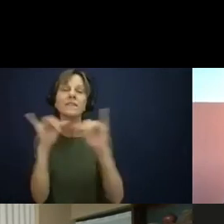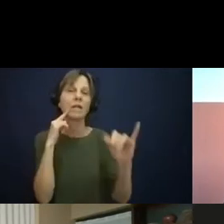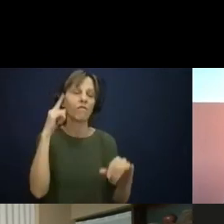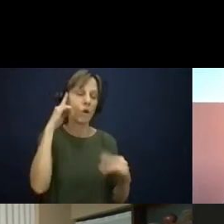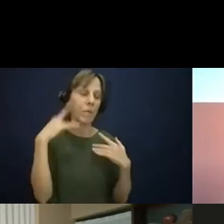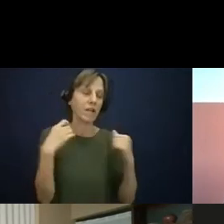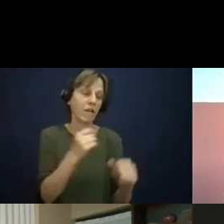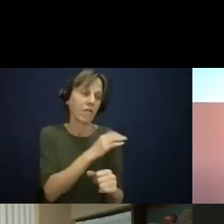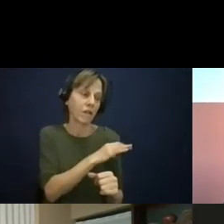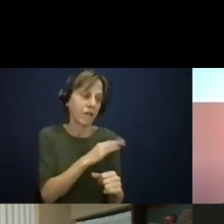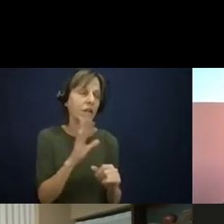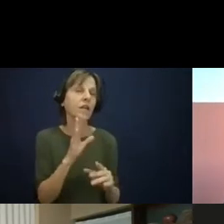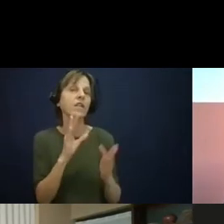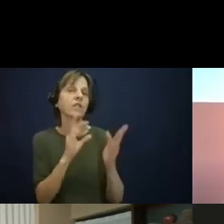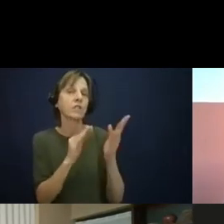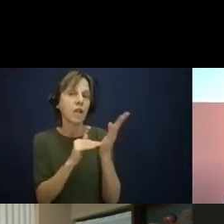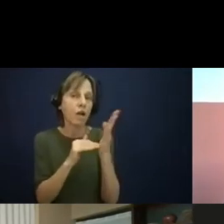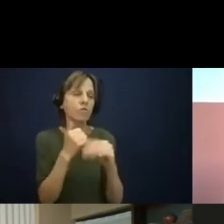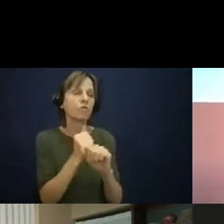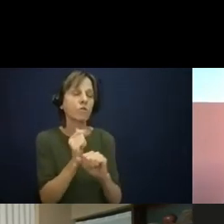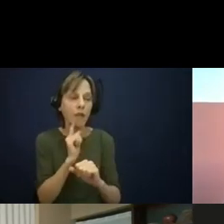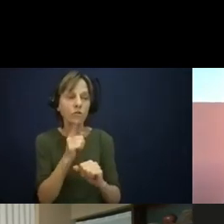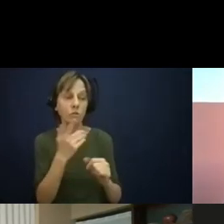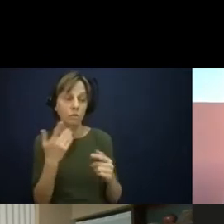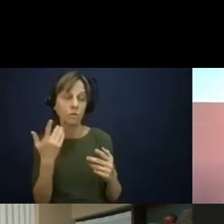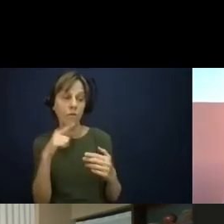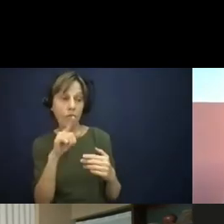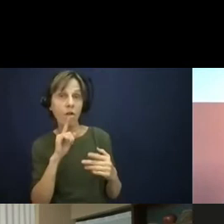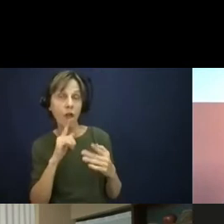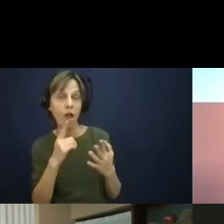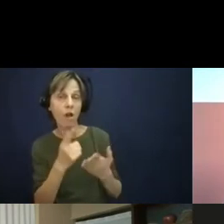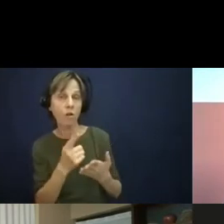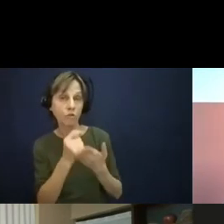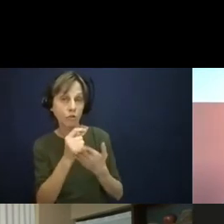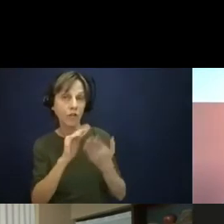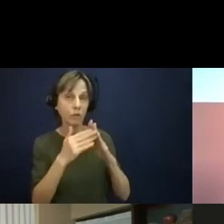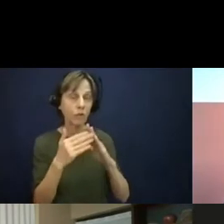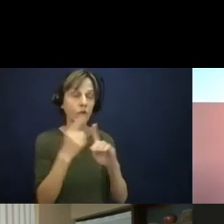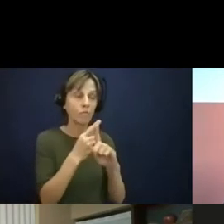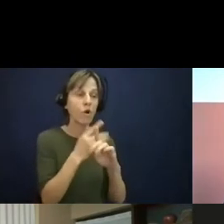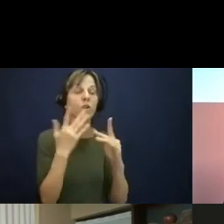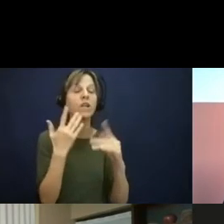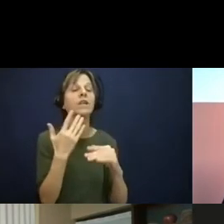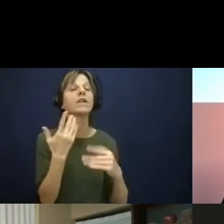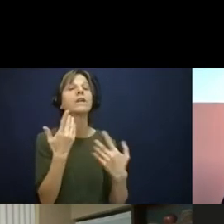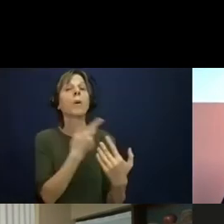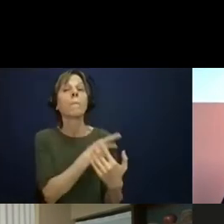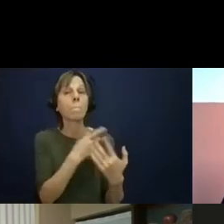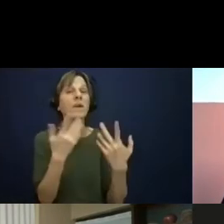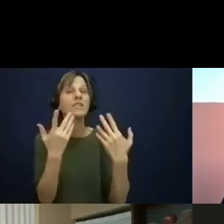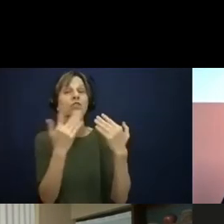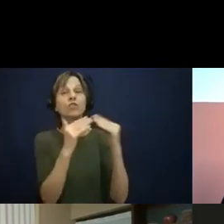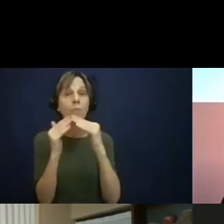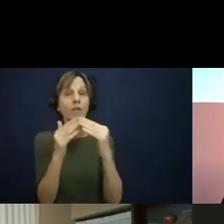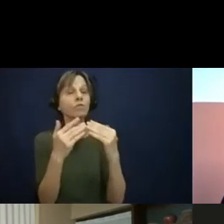doctors is to ensure that the communities are treating appropriately. Peers should always be at the table. Peers have a purpose because the ones who are closest